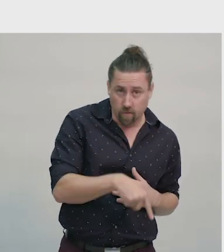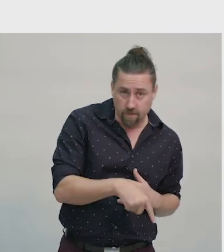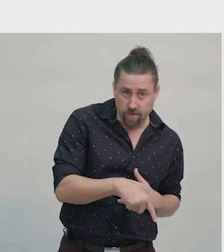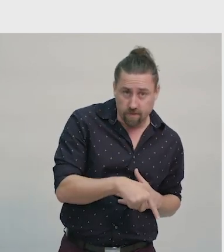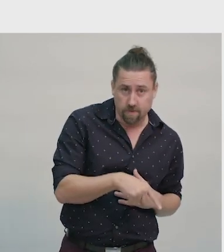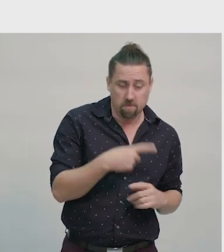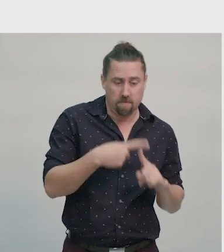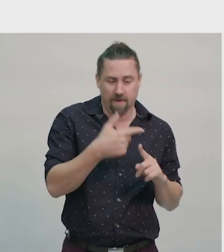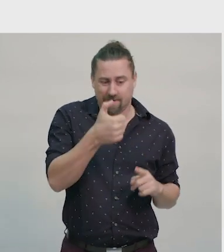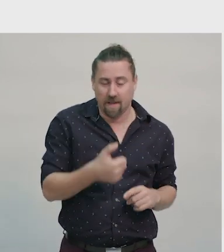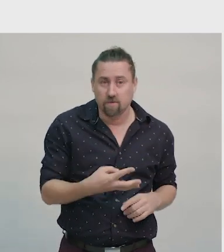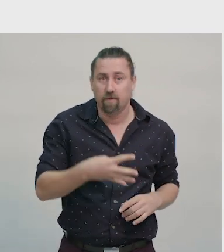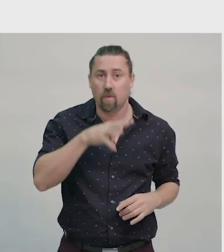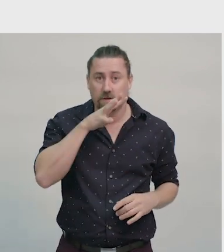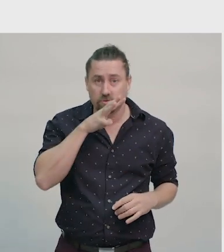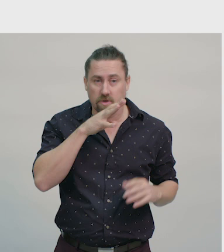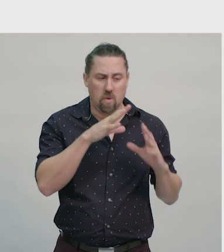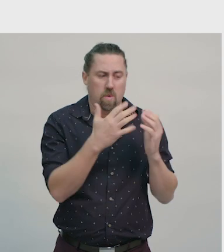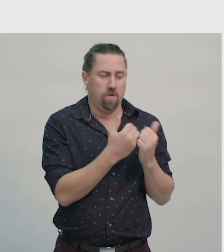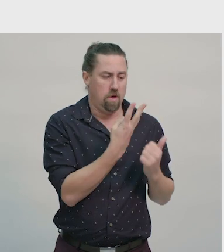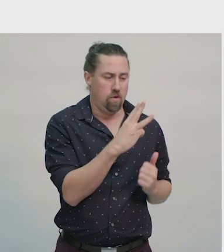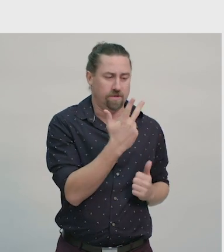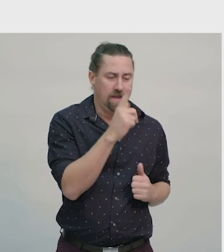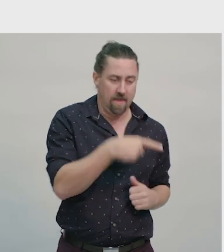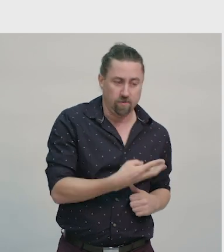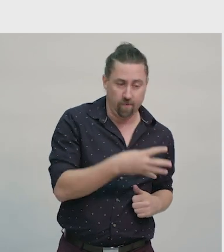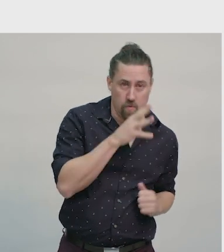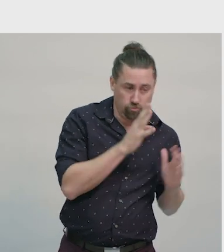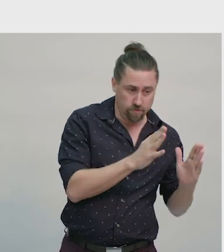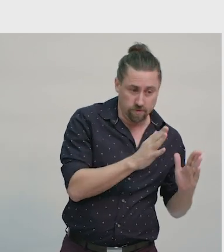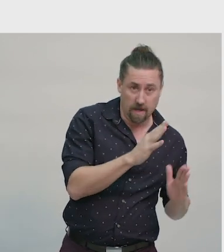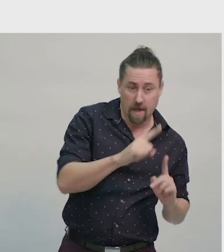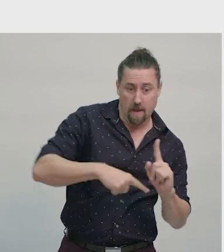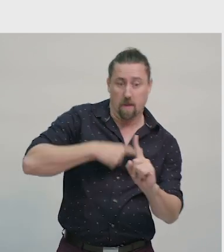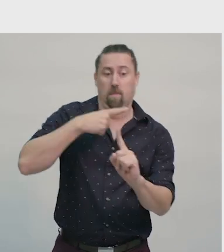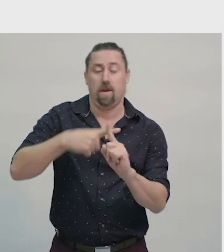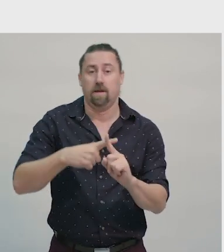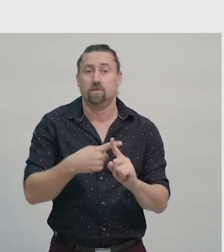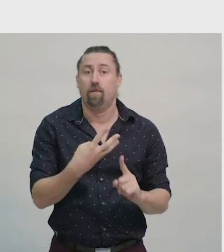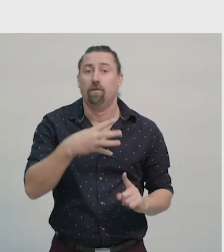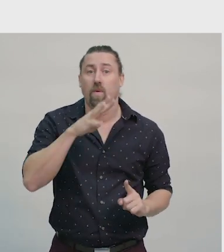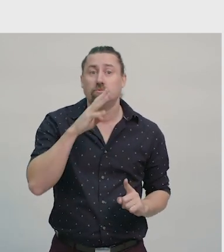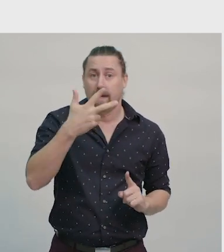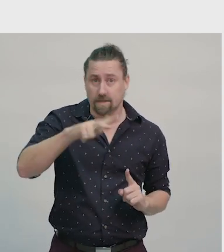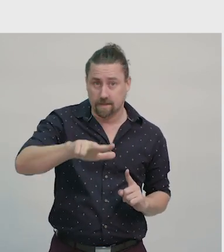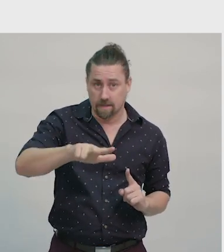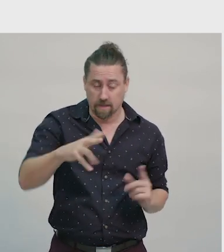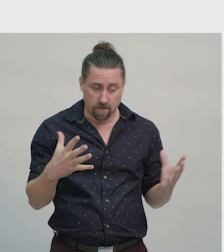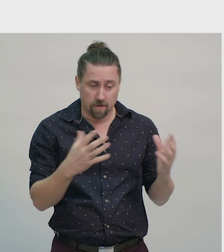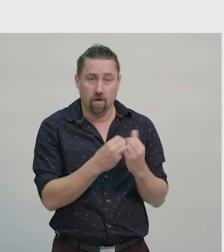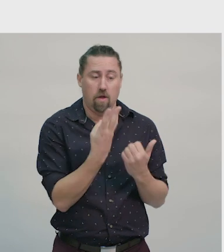32,000 add 6,400 is 38,400. Add